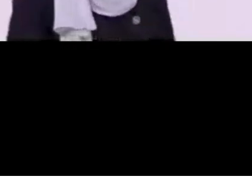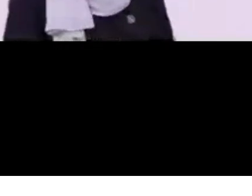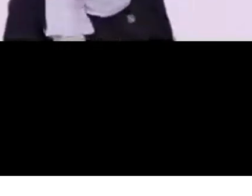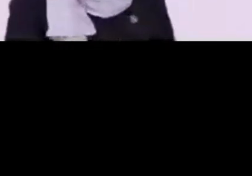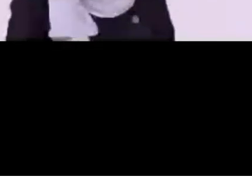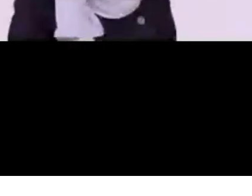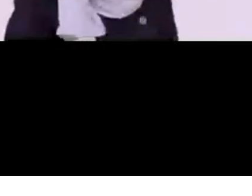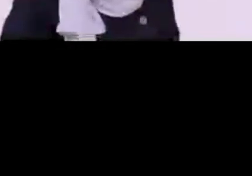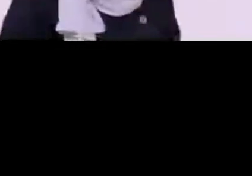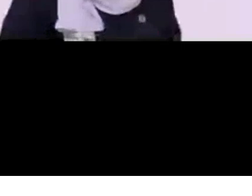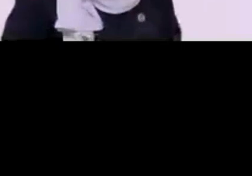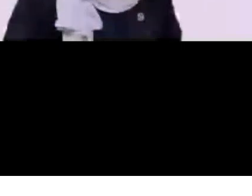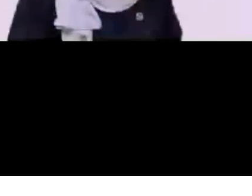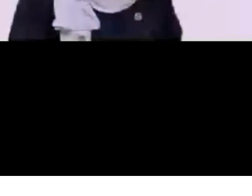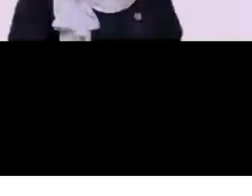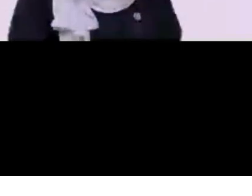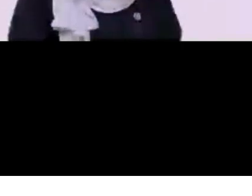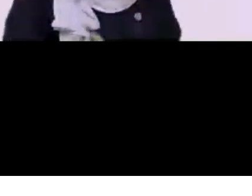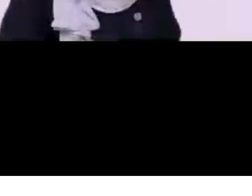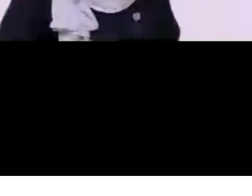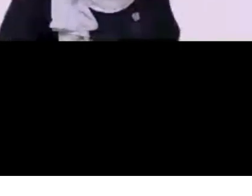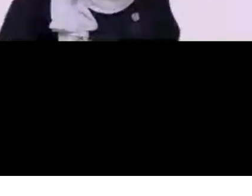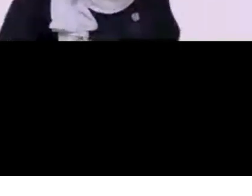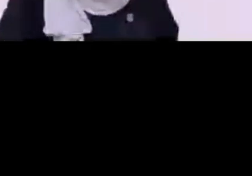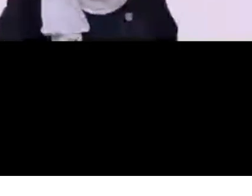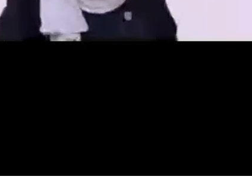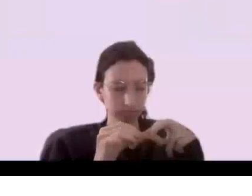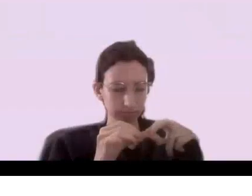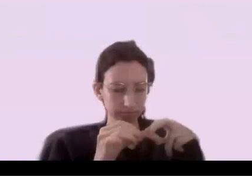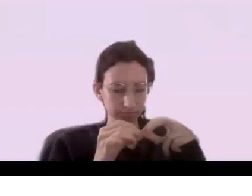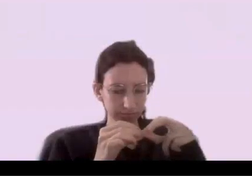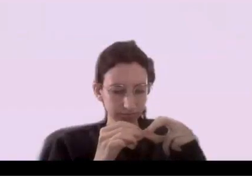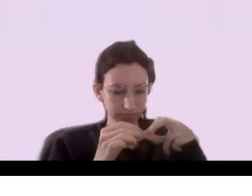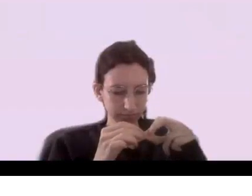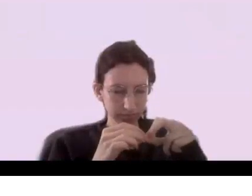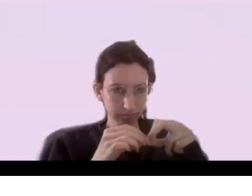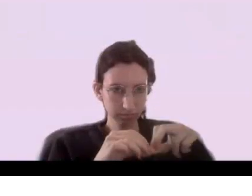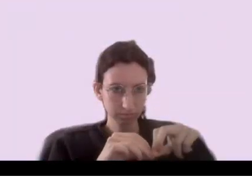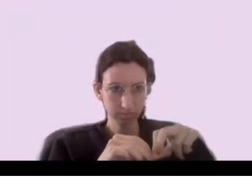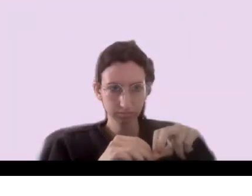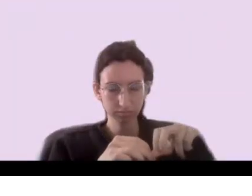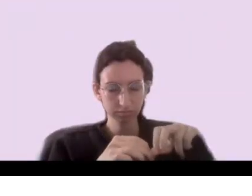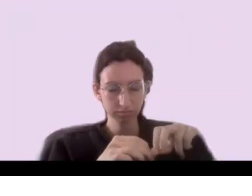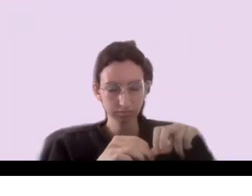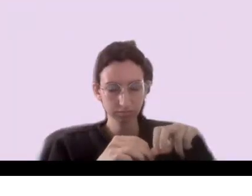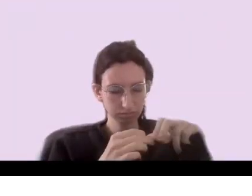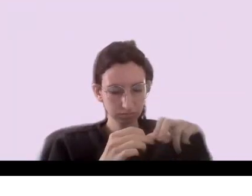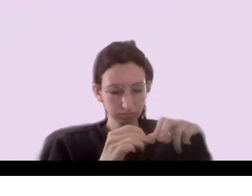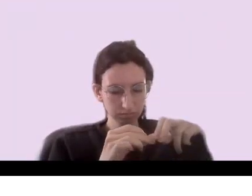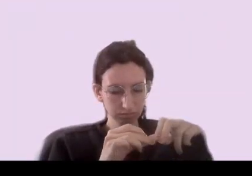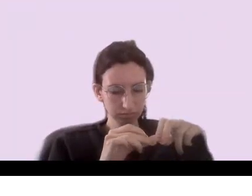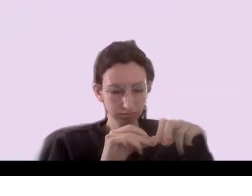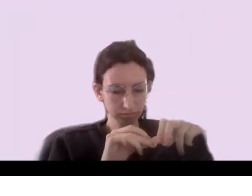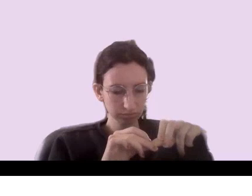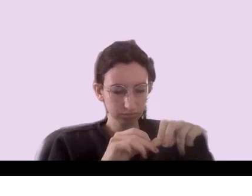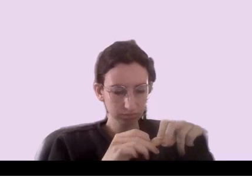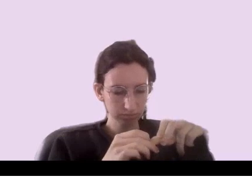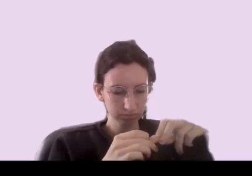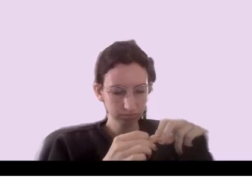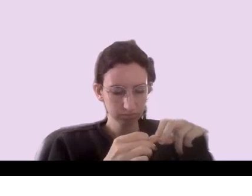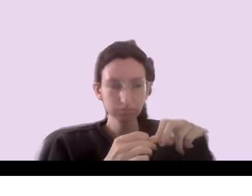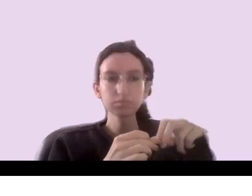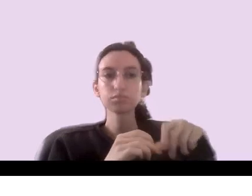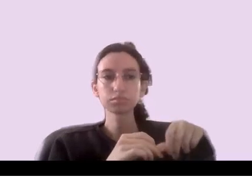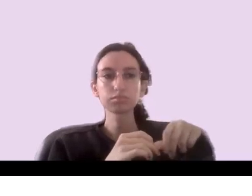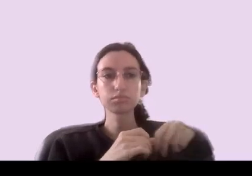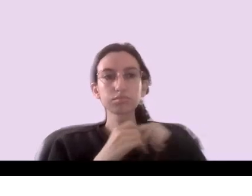the quantum mechanics. I would like to stress the importance of good teachers. This is so important, and